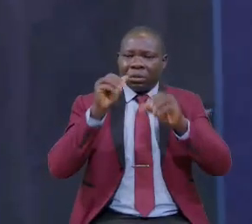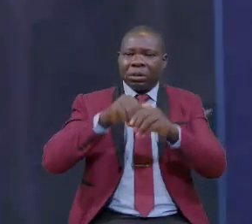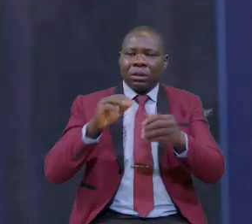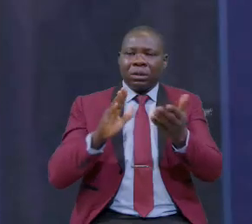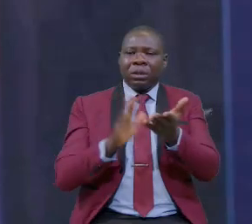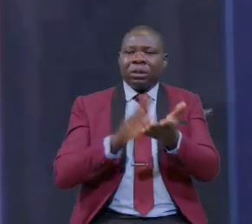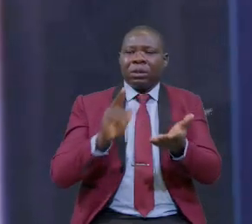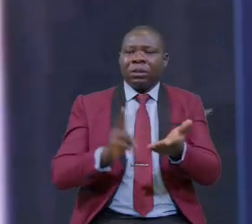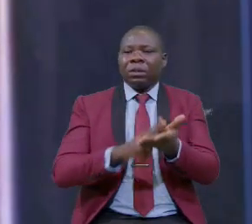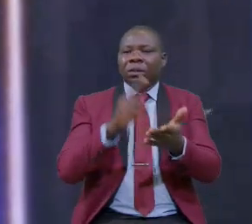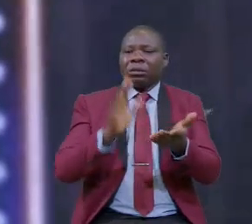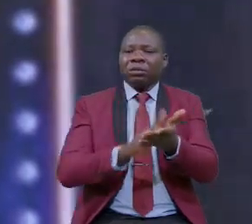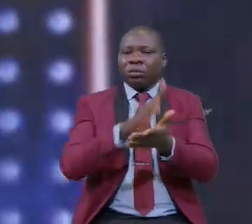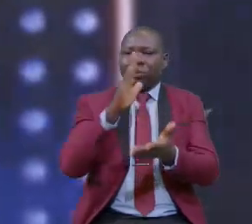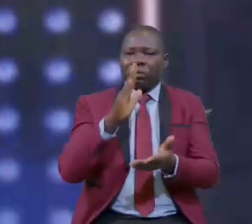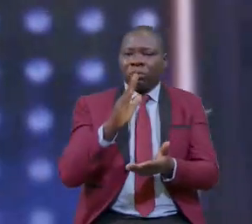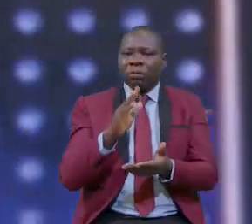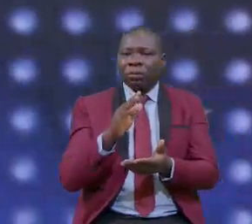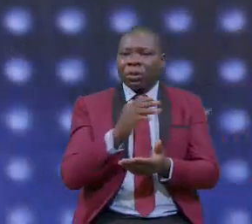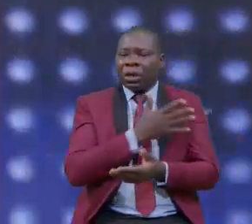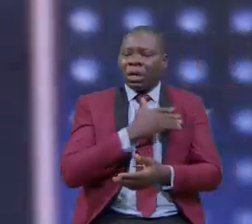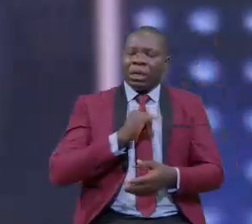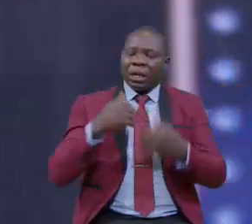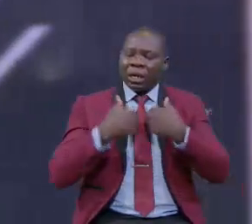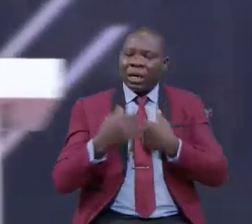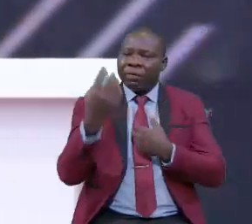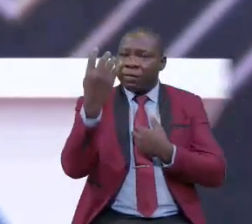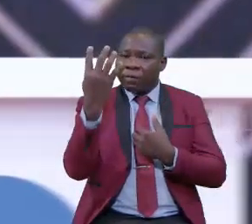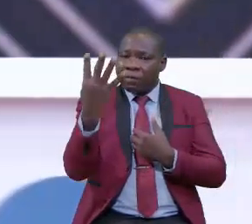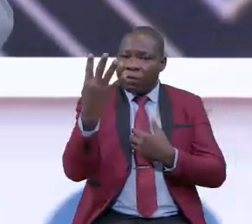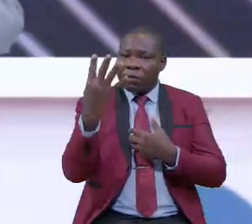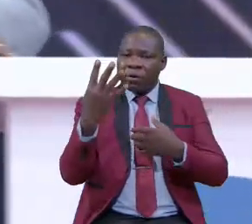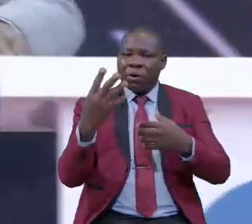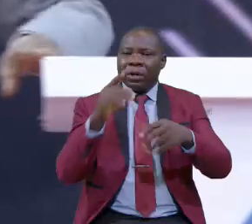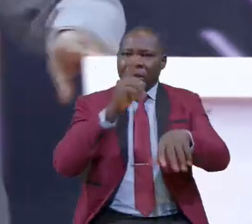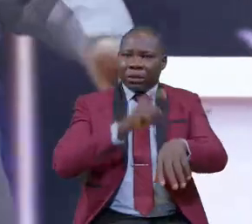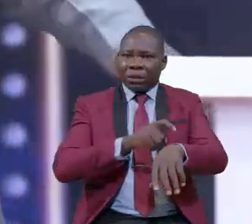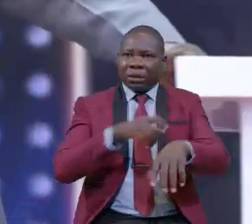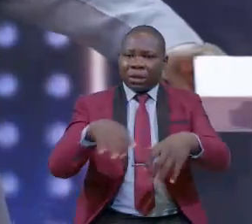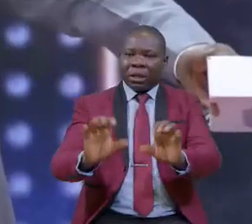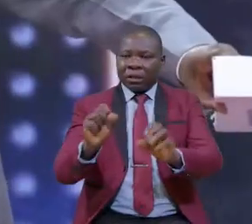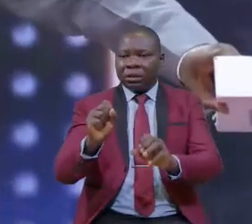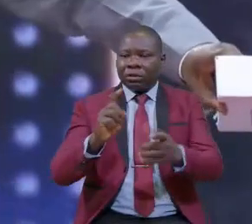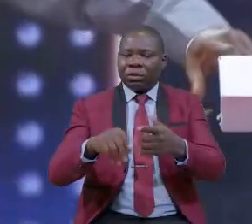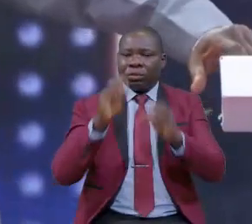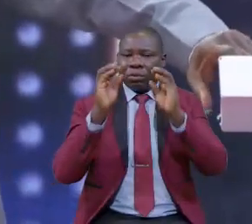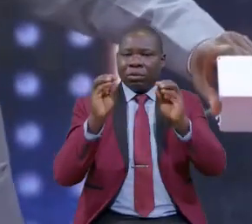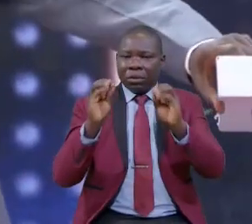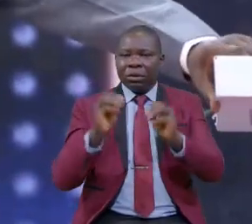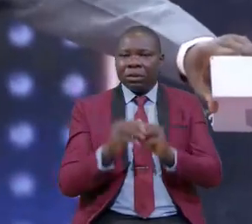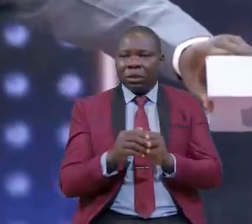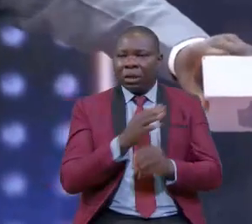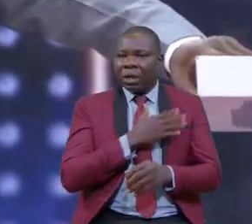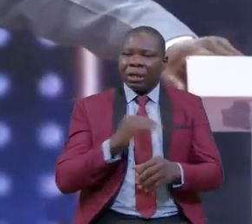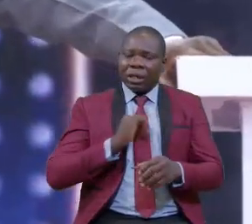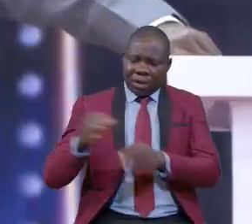4 periods to teach, and I teach this standing upright on the board, and then I, you know, the bell rings and I go